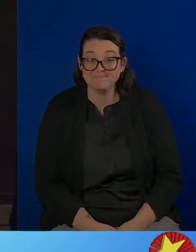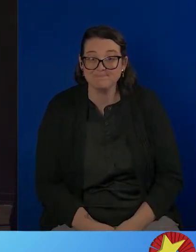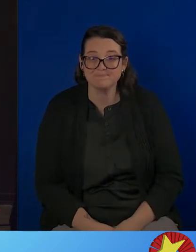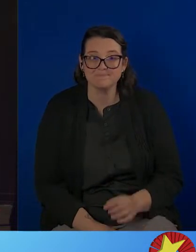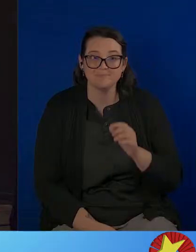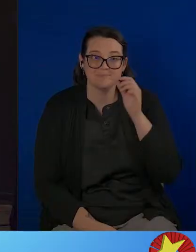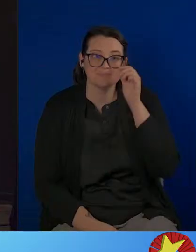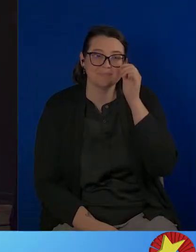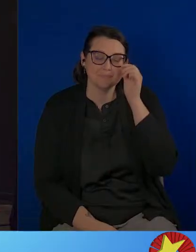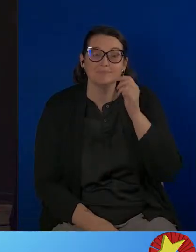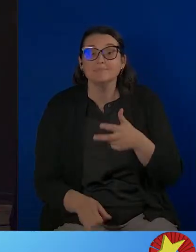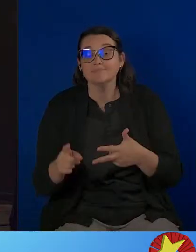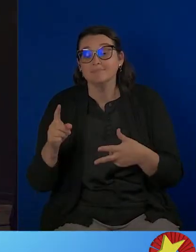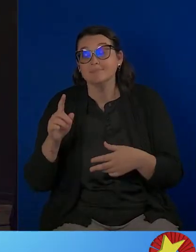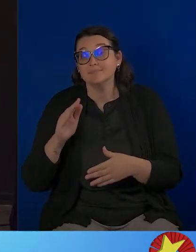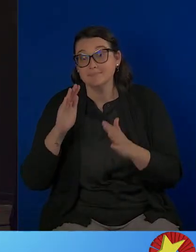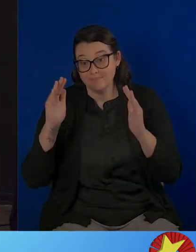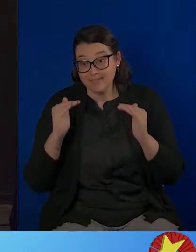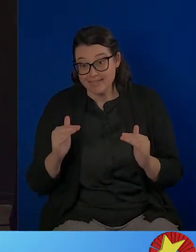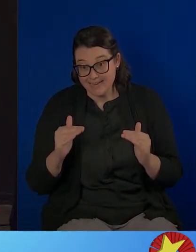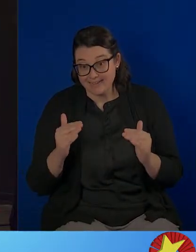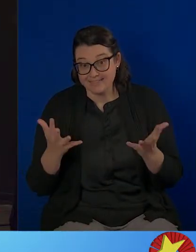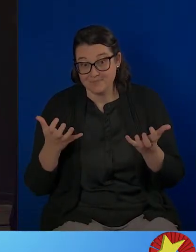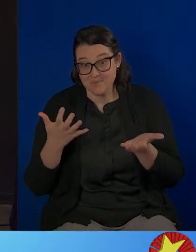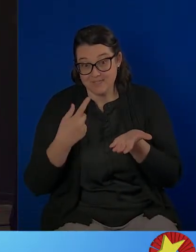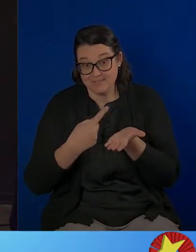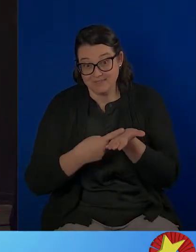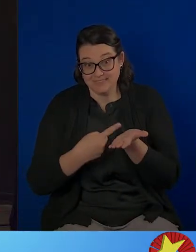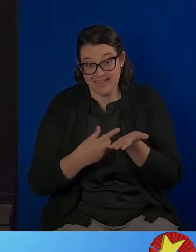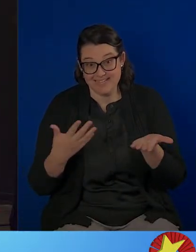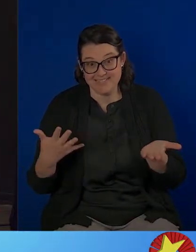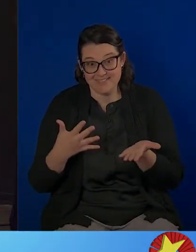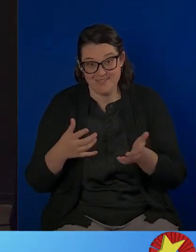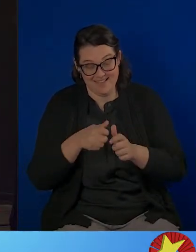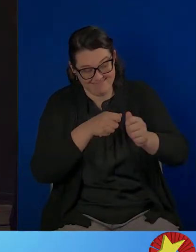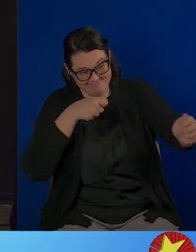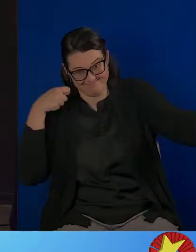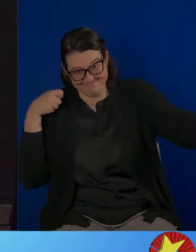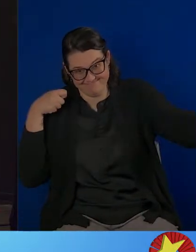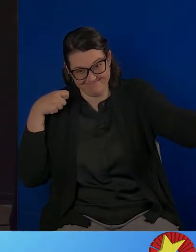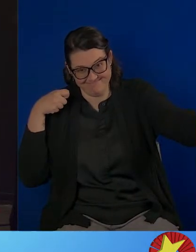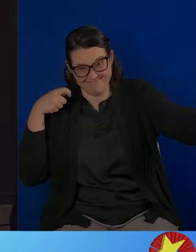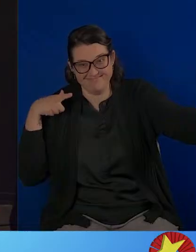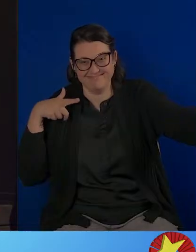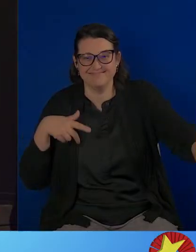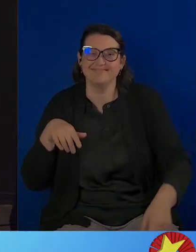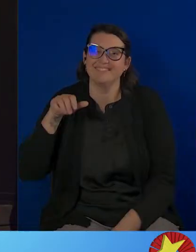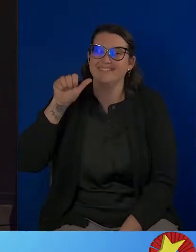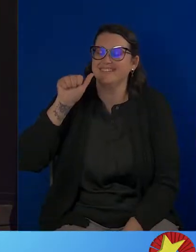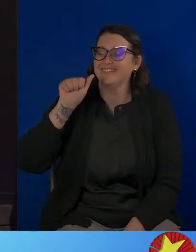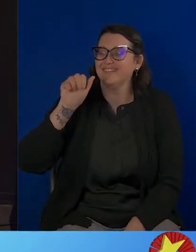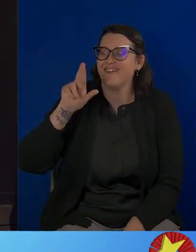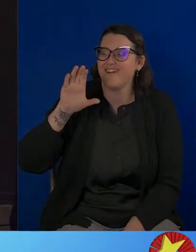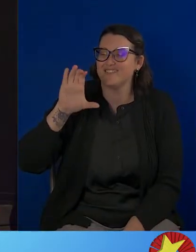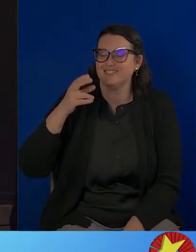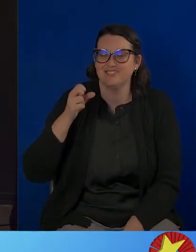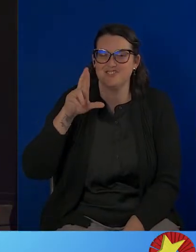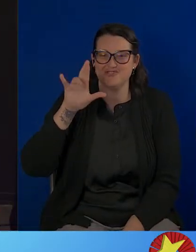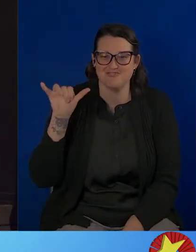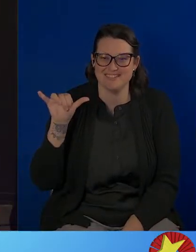The second thing I wanted to talk about is the archery or the archer.